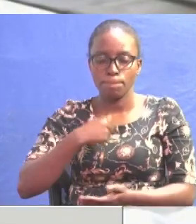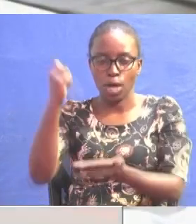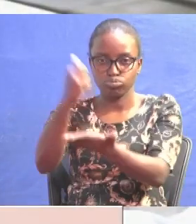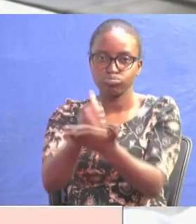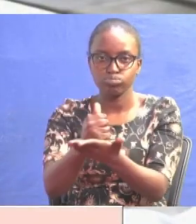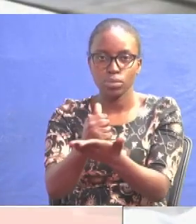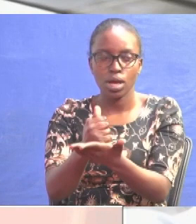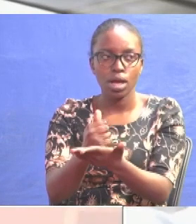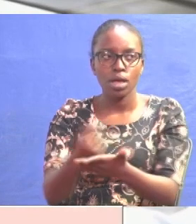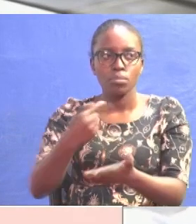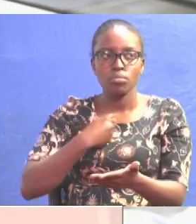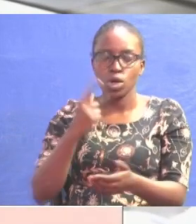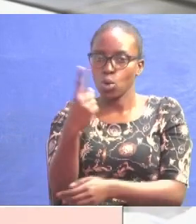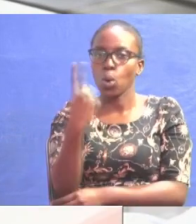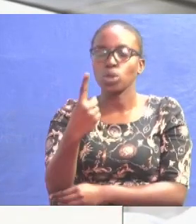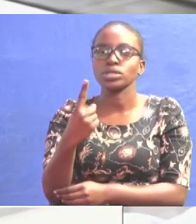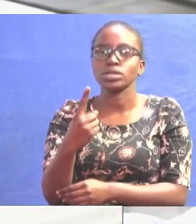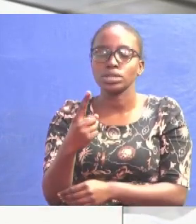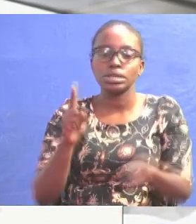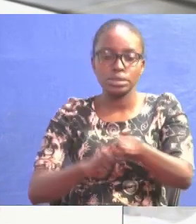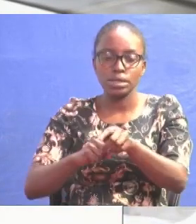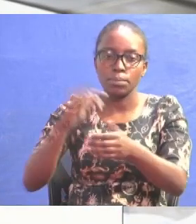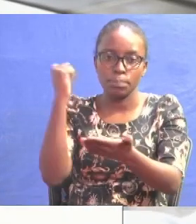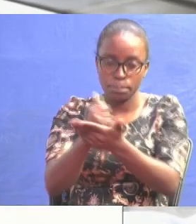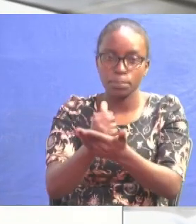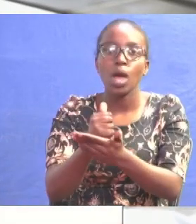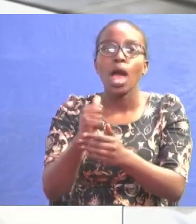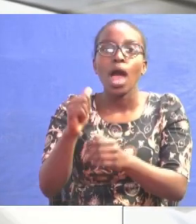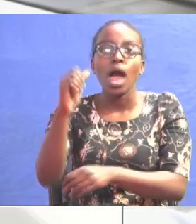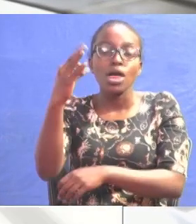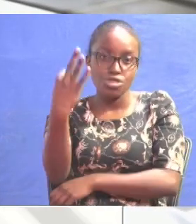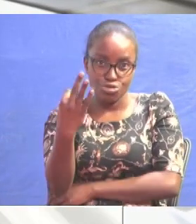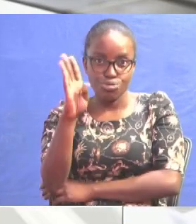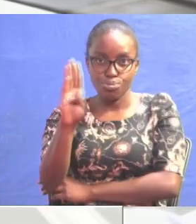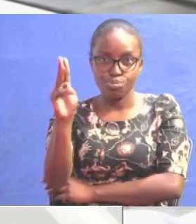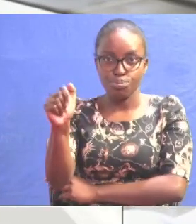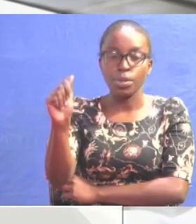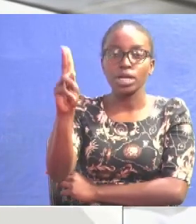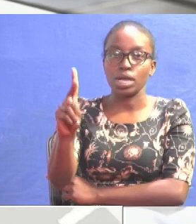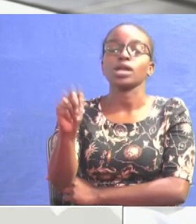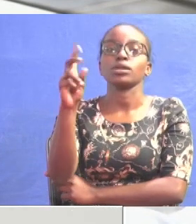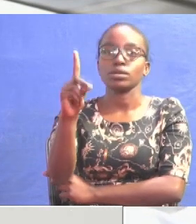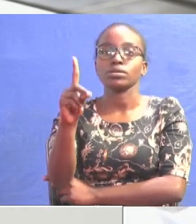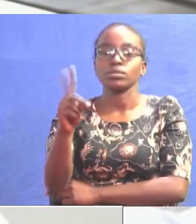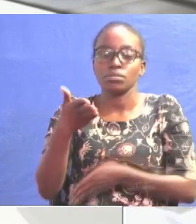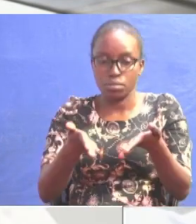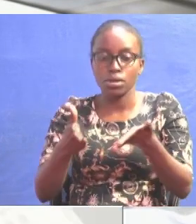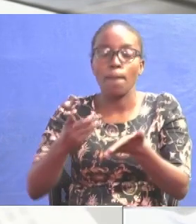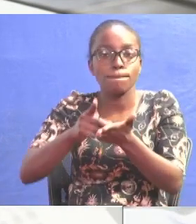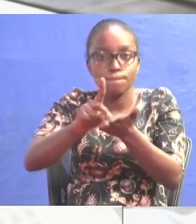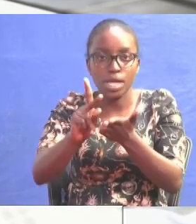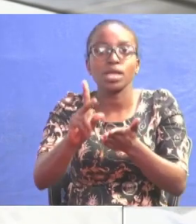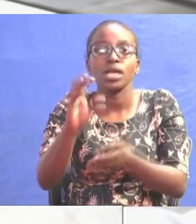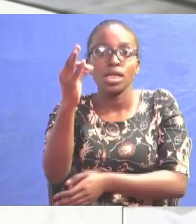Okay, mimi personally nili apply nika place your band 3. Na hapo hivi nafaa nilipe 30,000